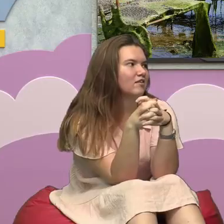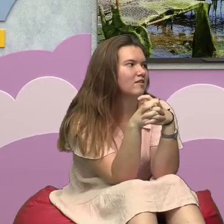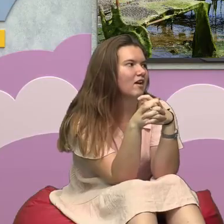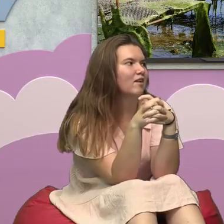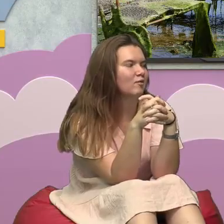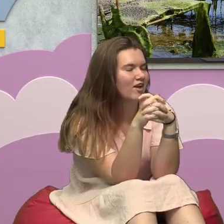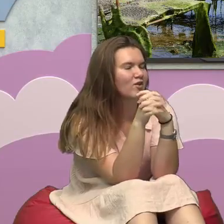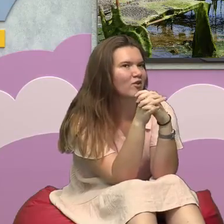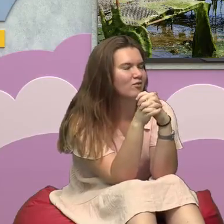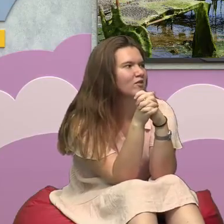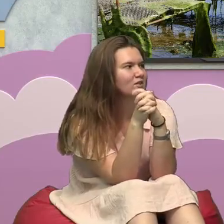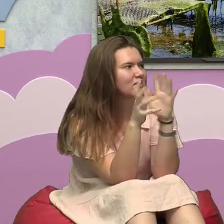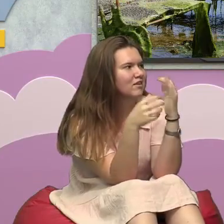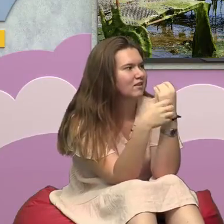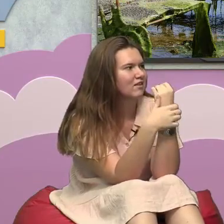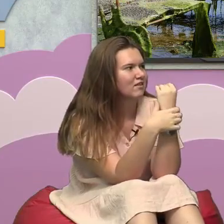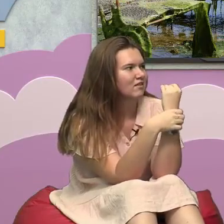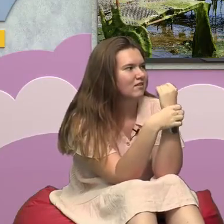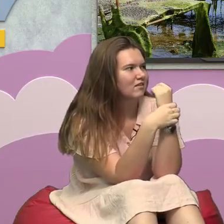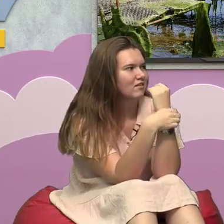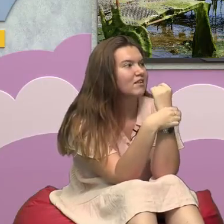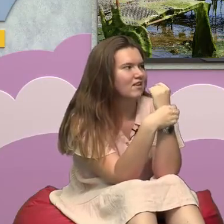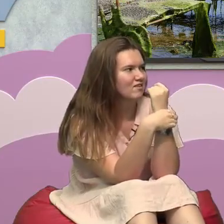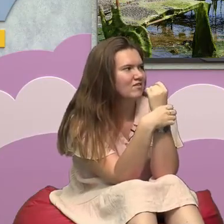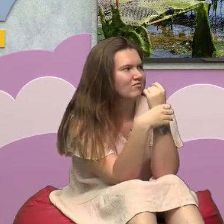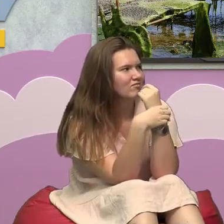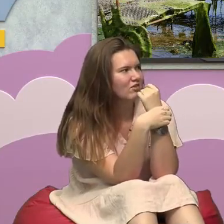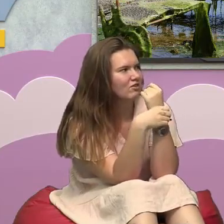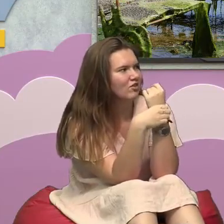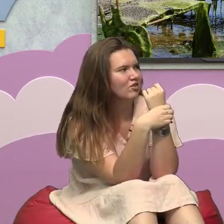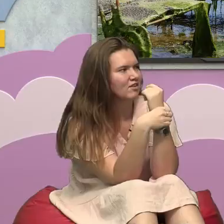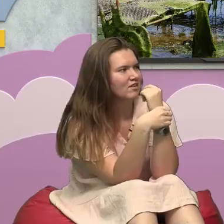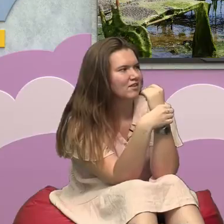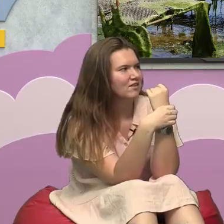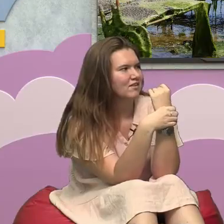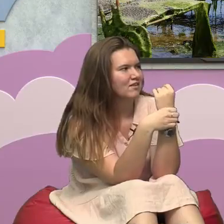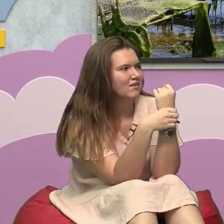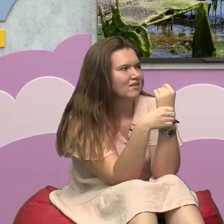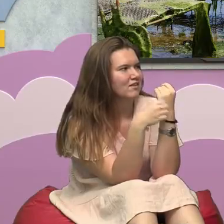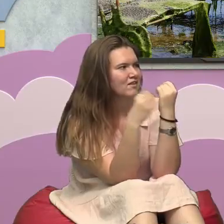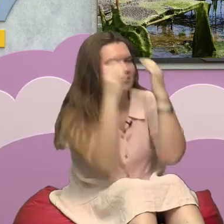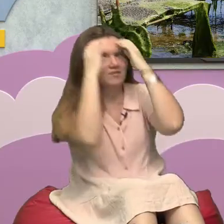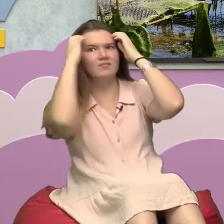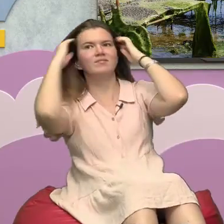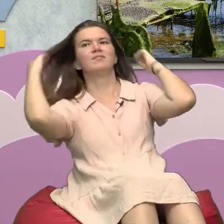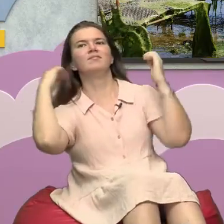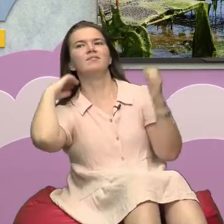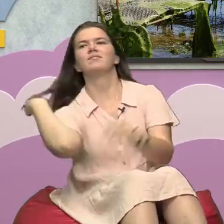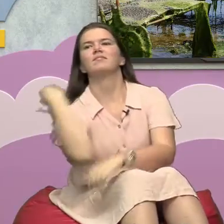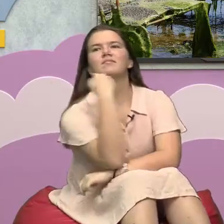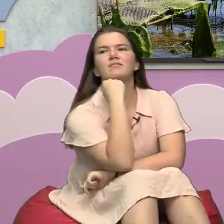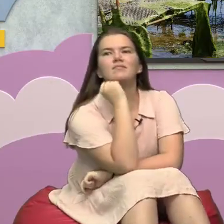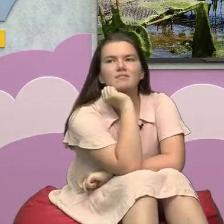really good lettuce. Nice, like very like fresh. Yes. Interesting. I wish you'd definitely make a trip there. So